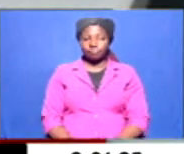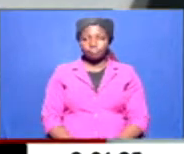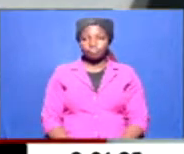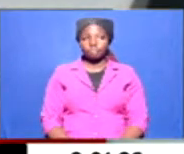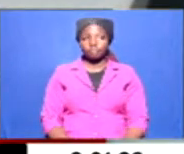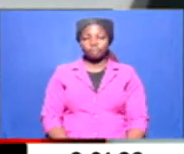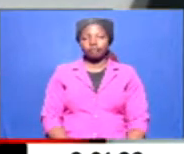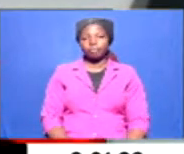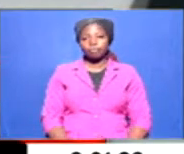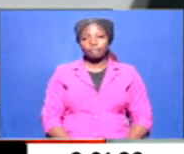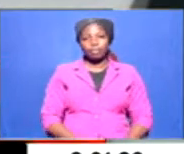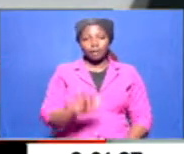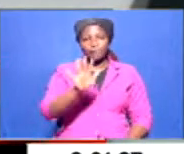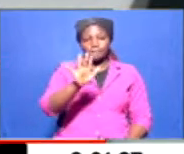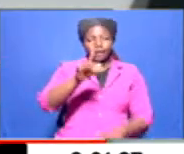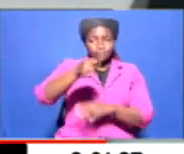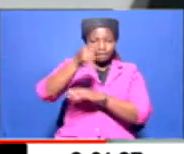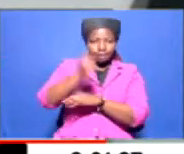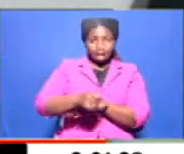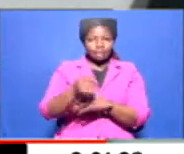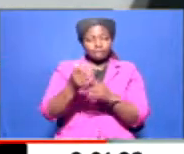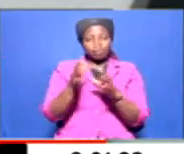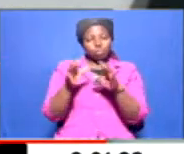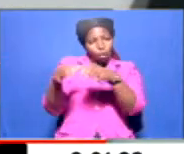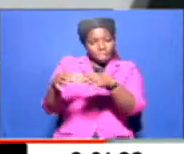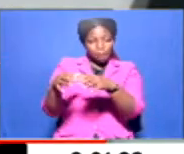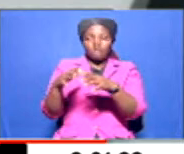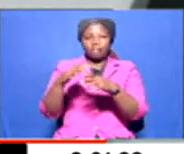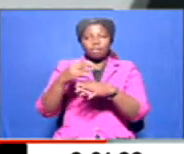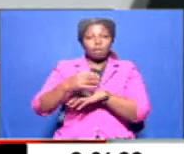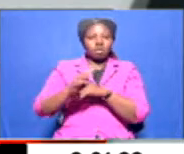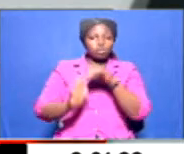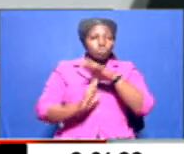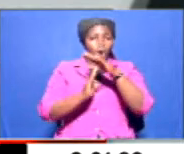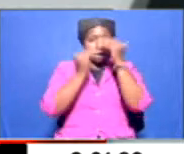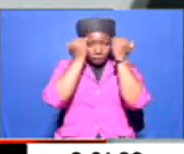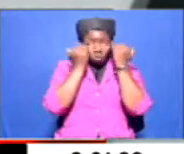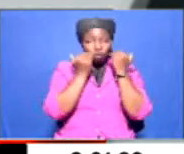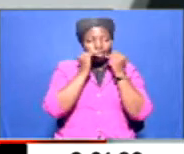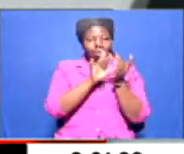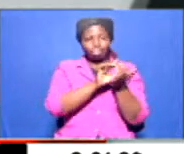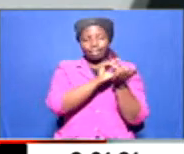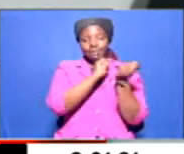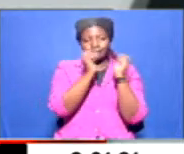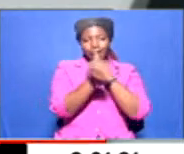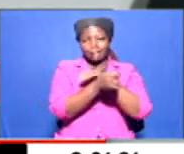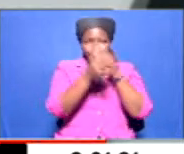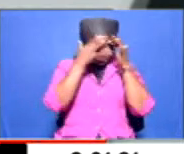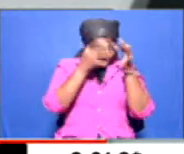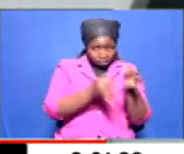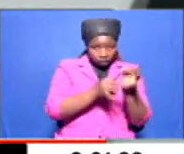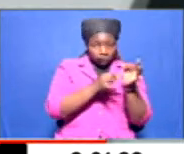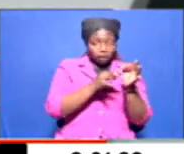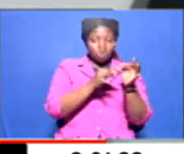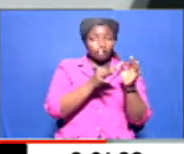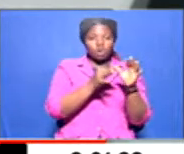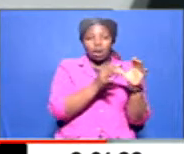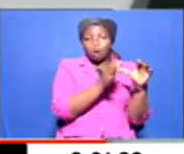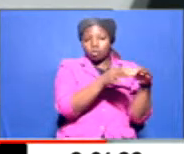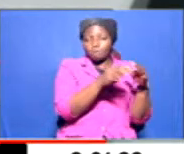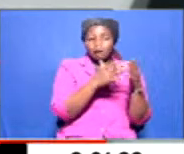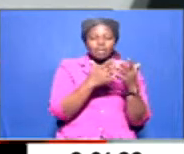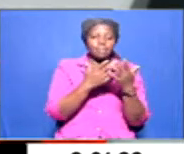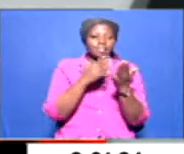A five-judge bench of the Supreme Court has overturned the decision of a tribunal recommending the removal of